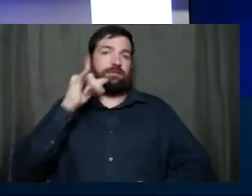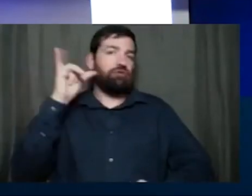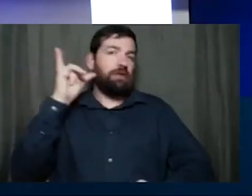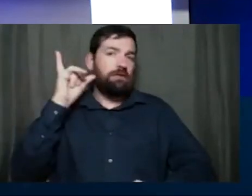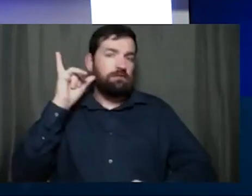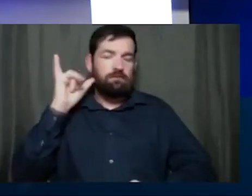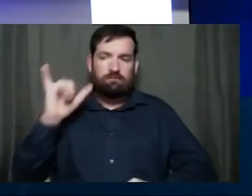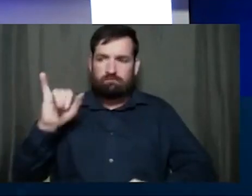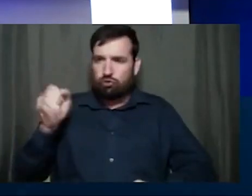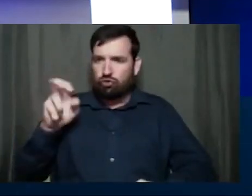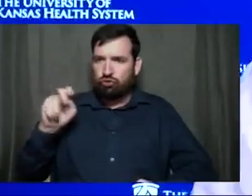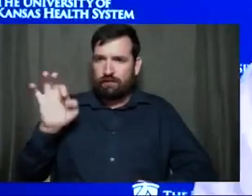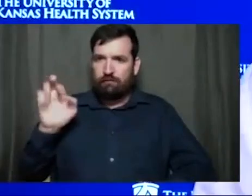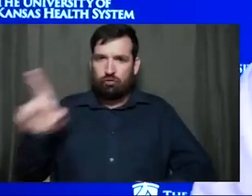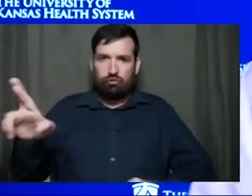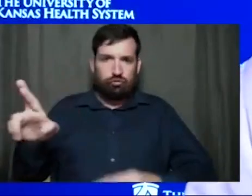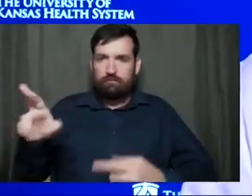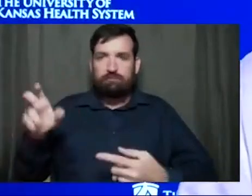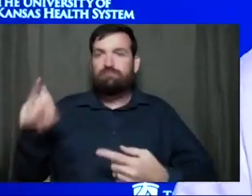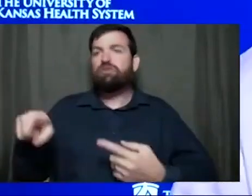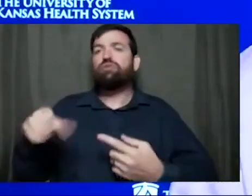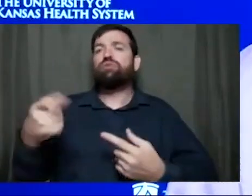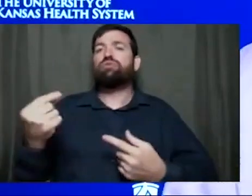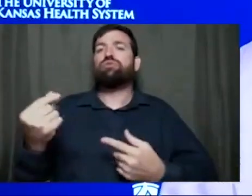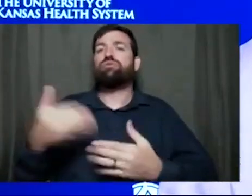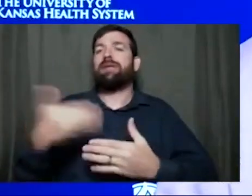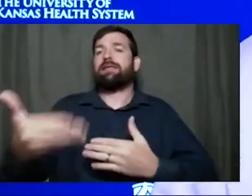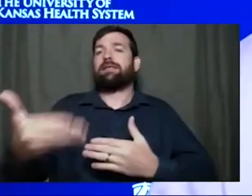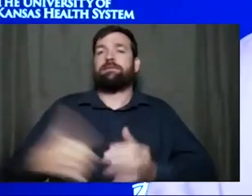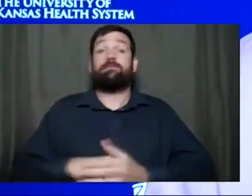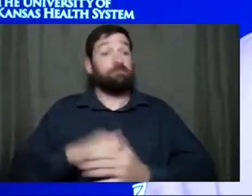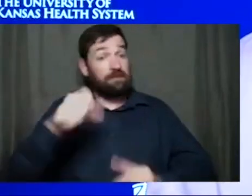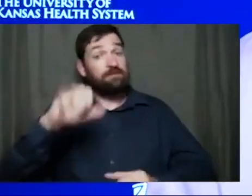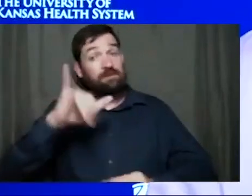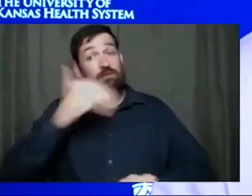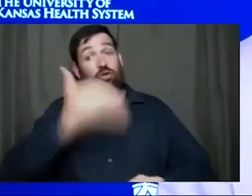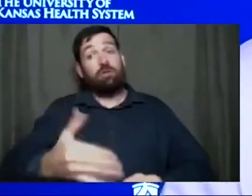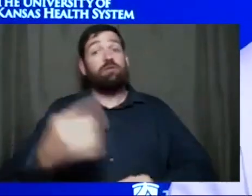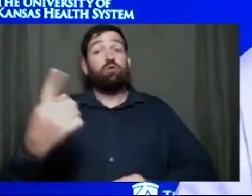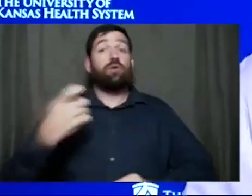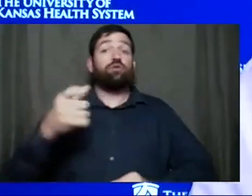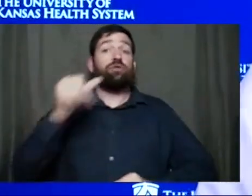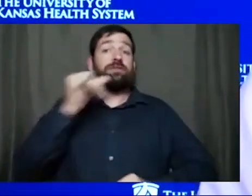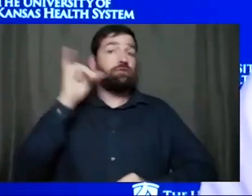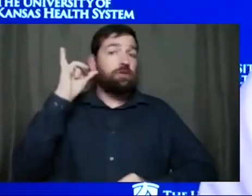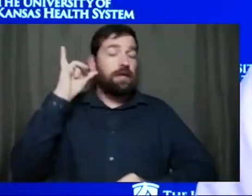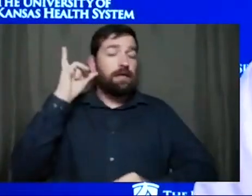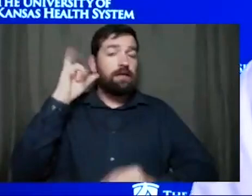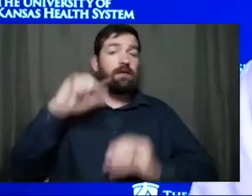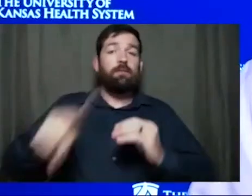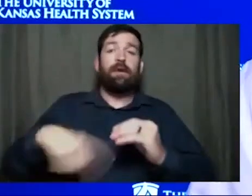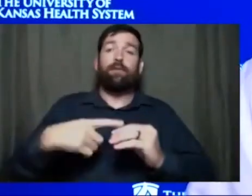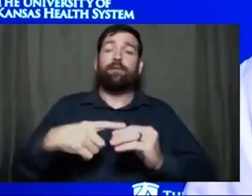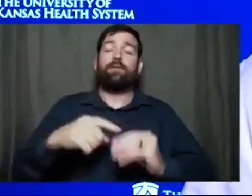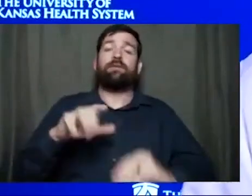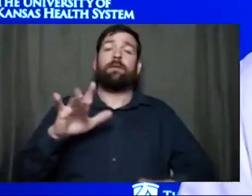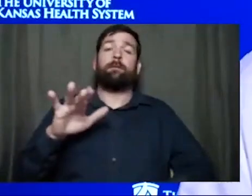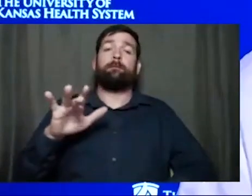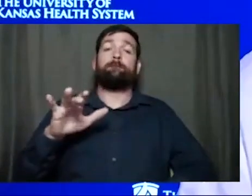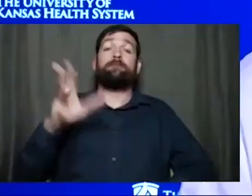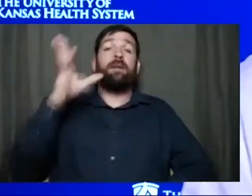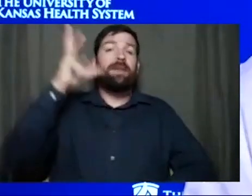should she do next? Yeah, so I think that was good. We did have a question yesterday about a parent who wanted